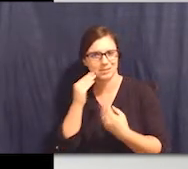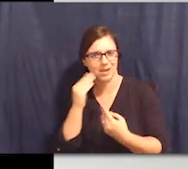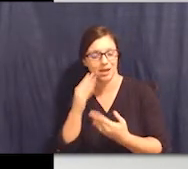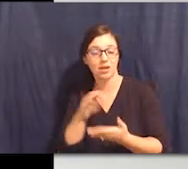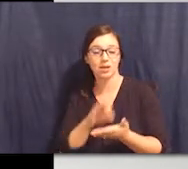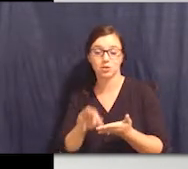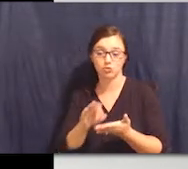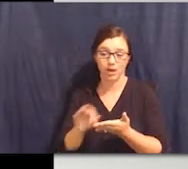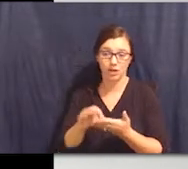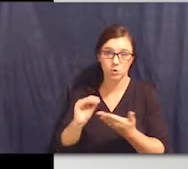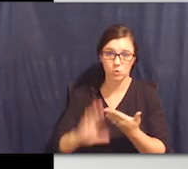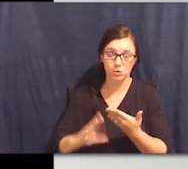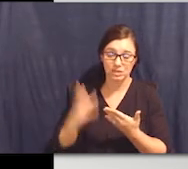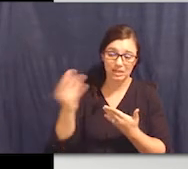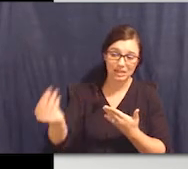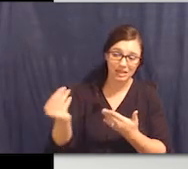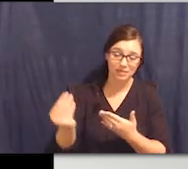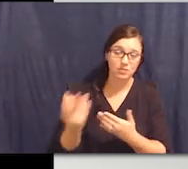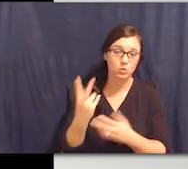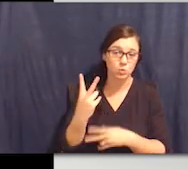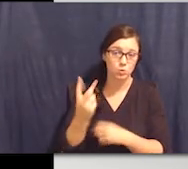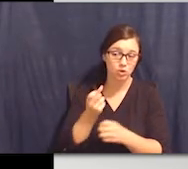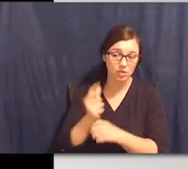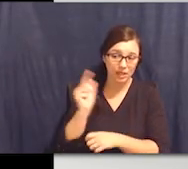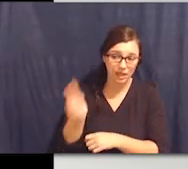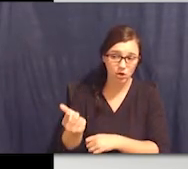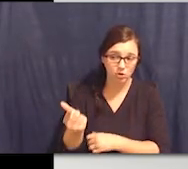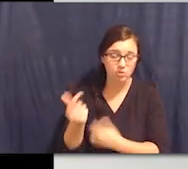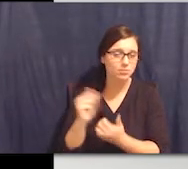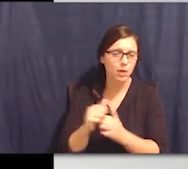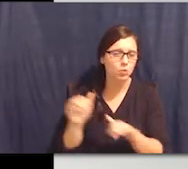leave us 2 years later. Where are they? How well are they doing?